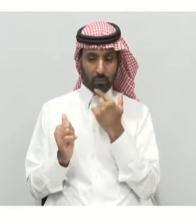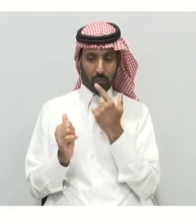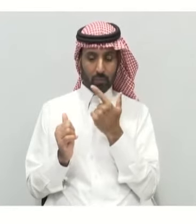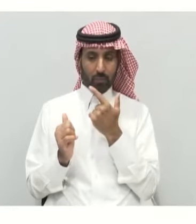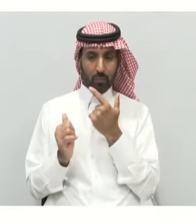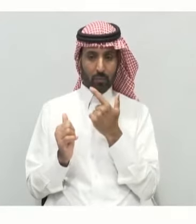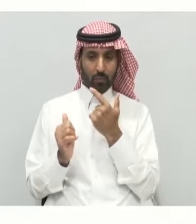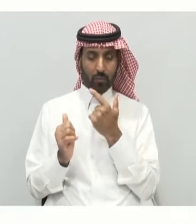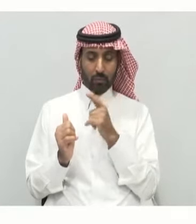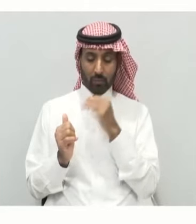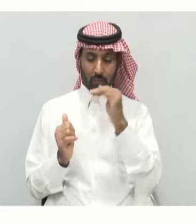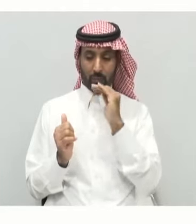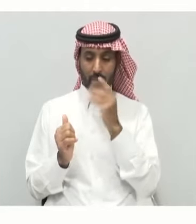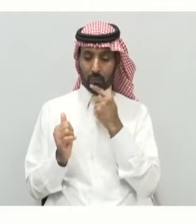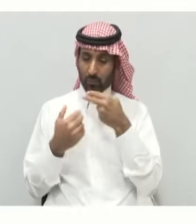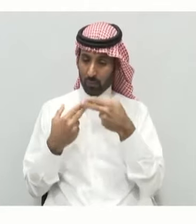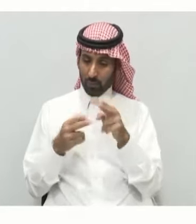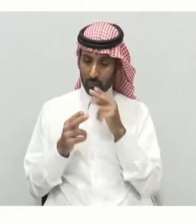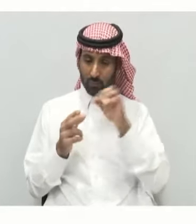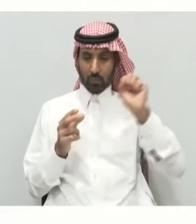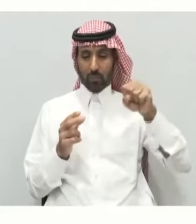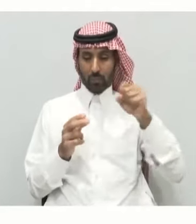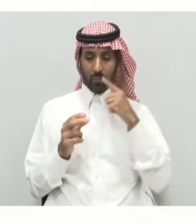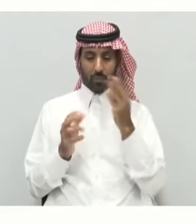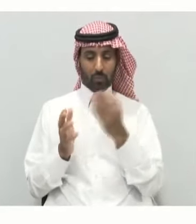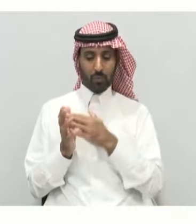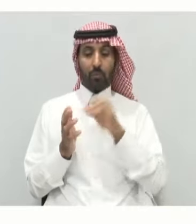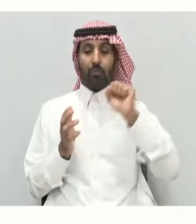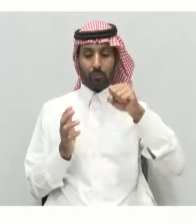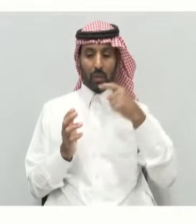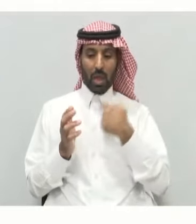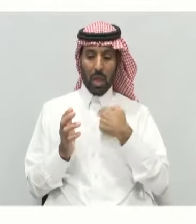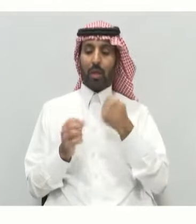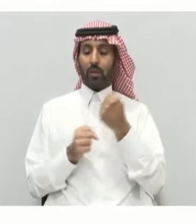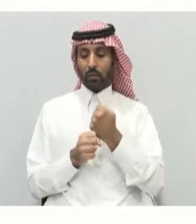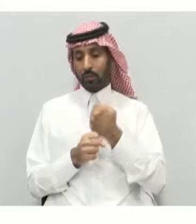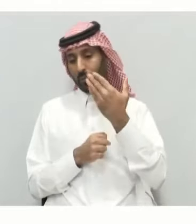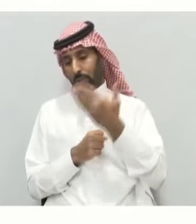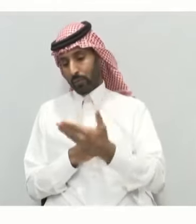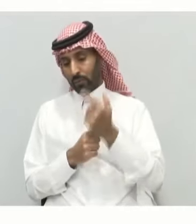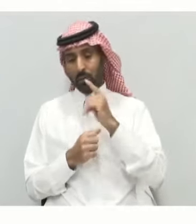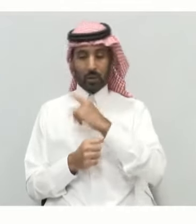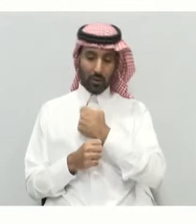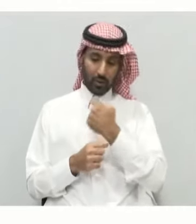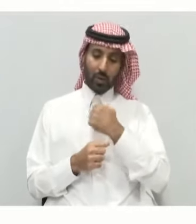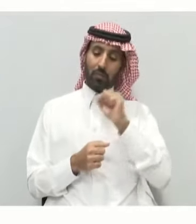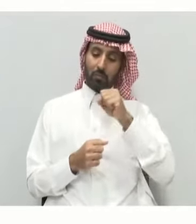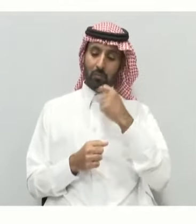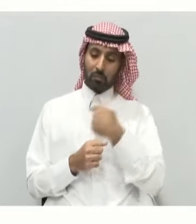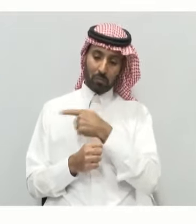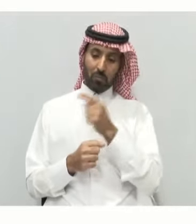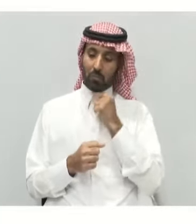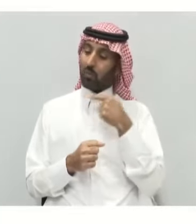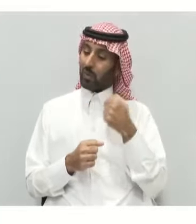started with yes, and with the same pronouns, yes, I do, yes, we do, or yes, they